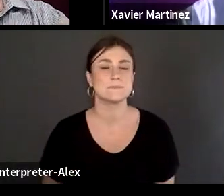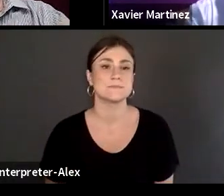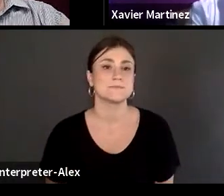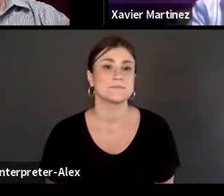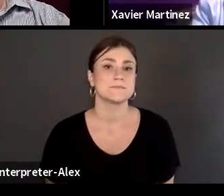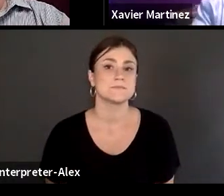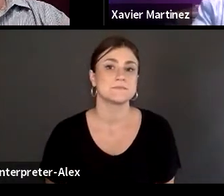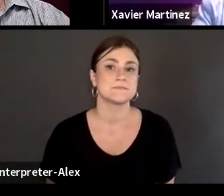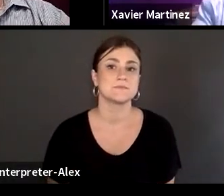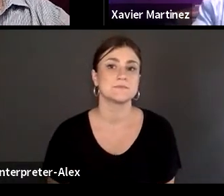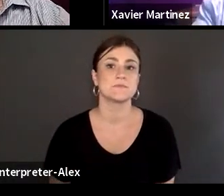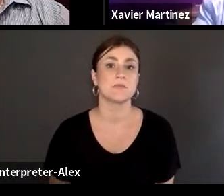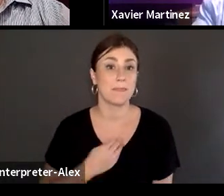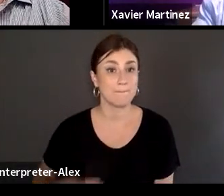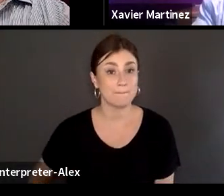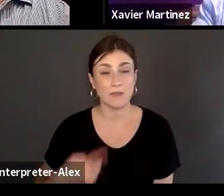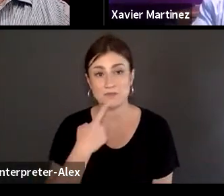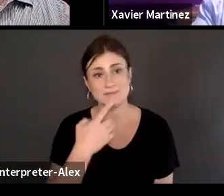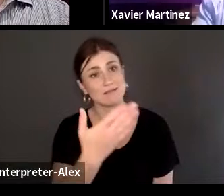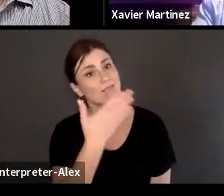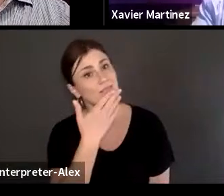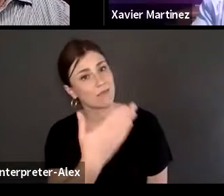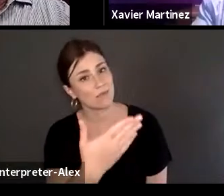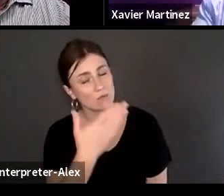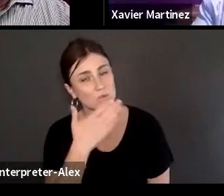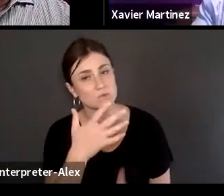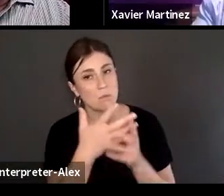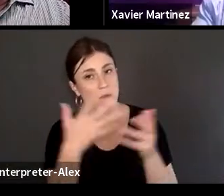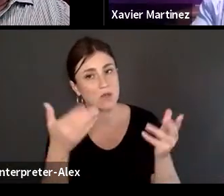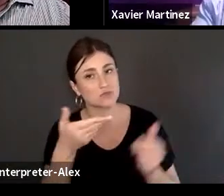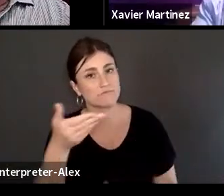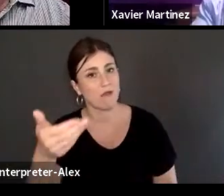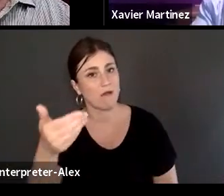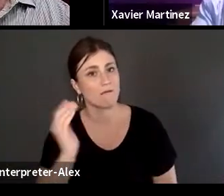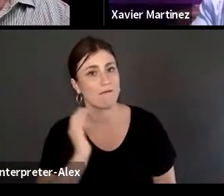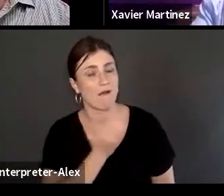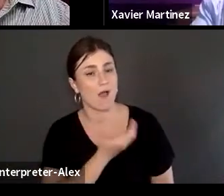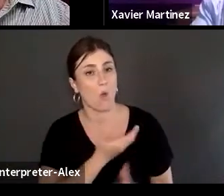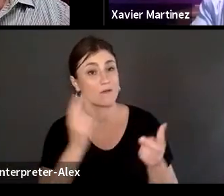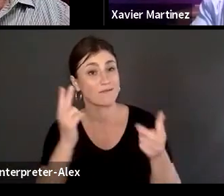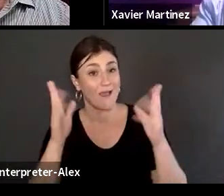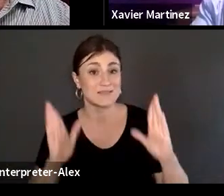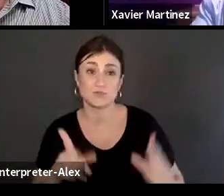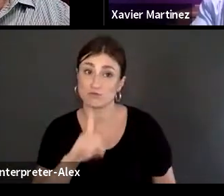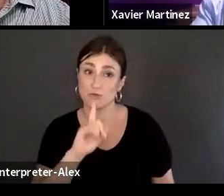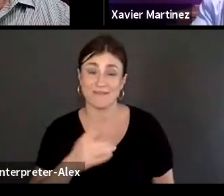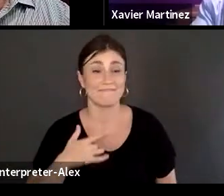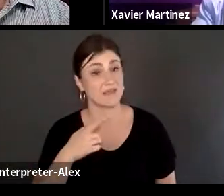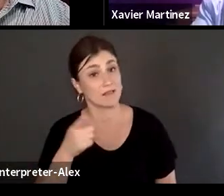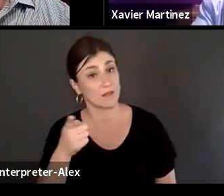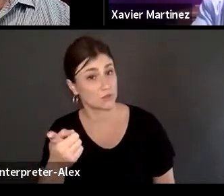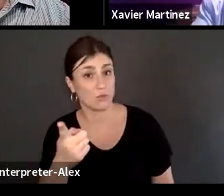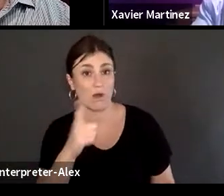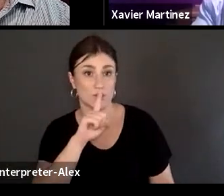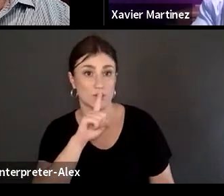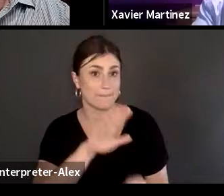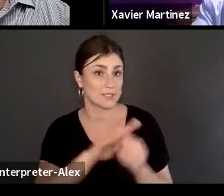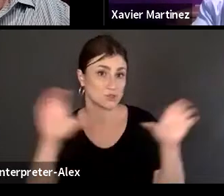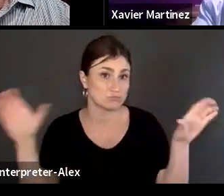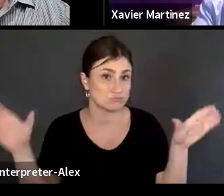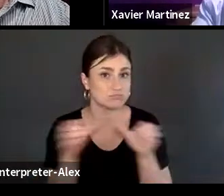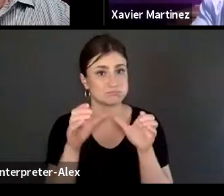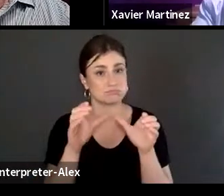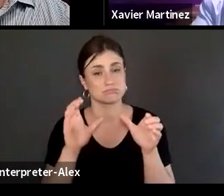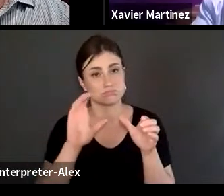bringing this together and for inviting our fine guests. This really shows how committed you are to bringing everybody to the table. So we appreciate it and thank